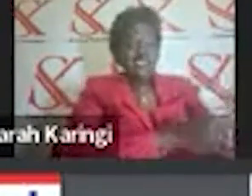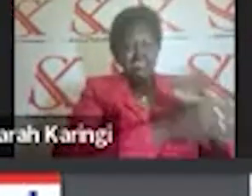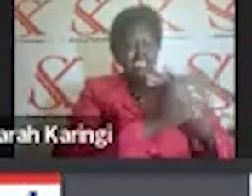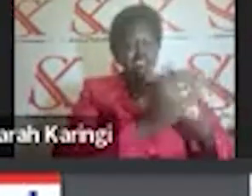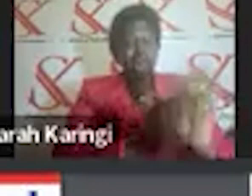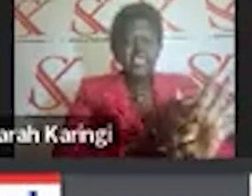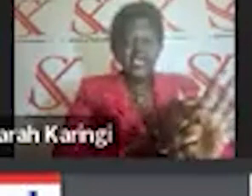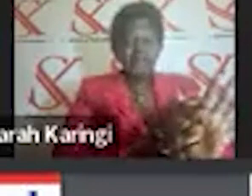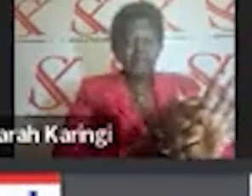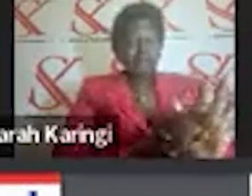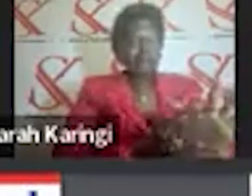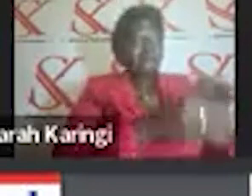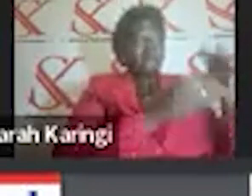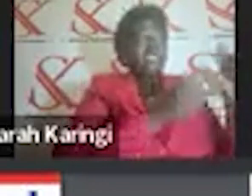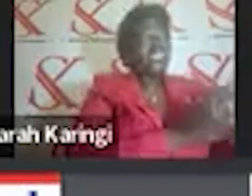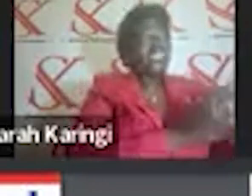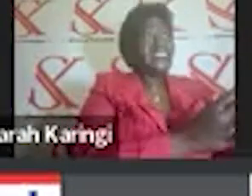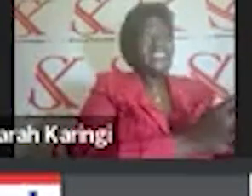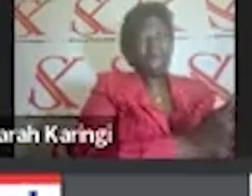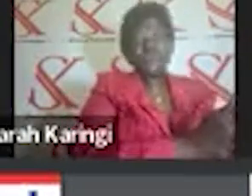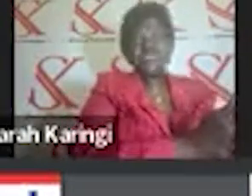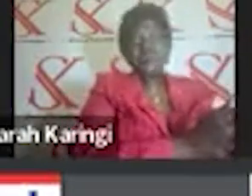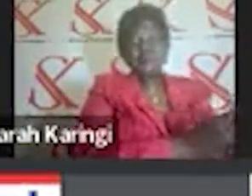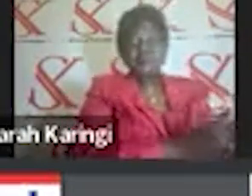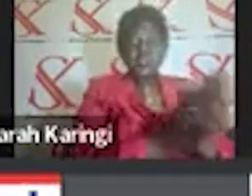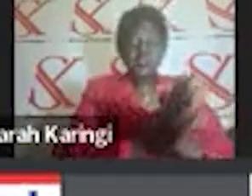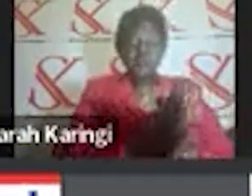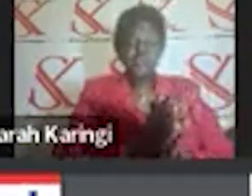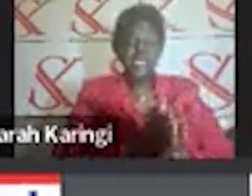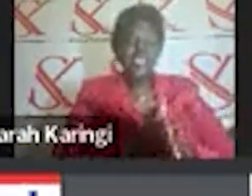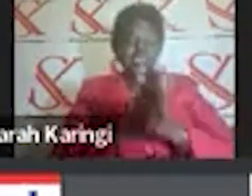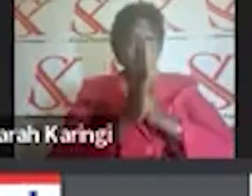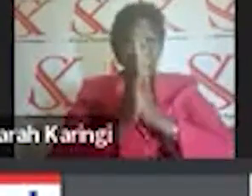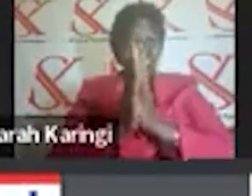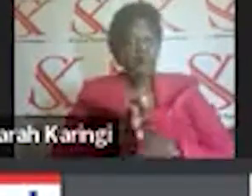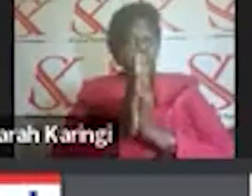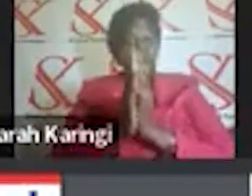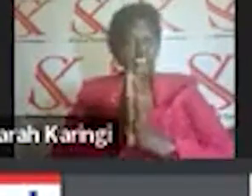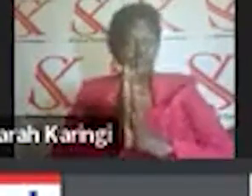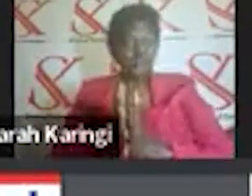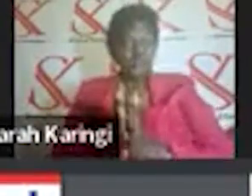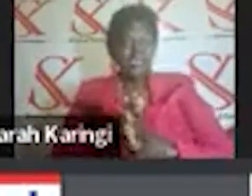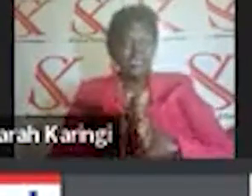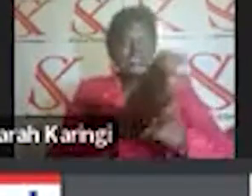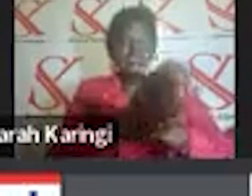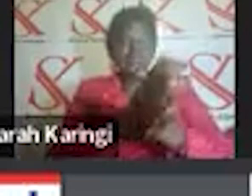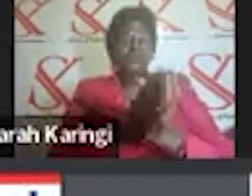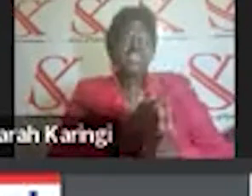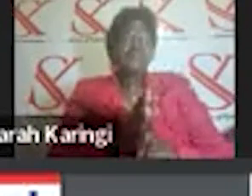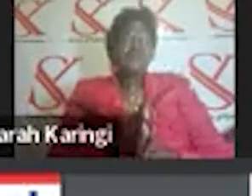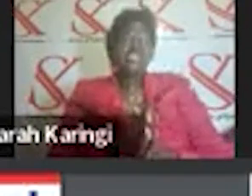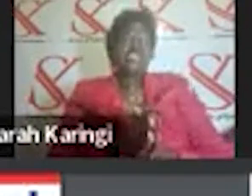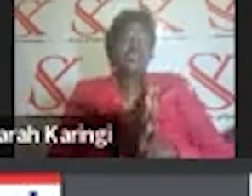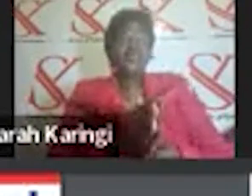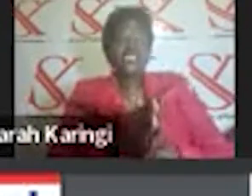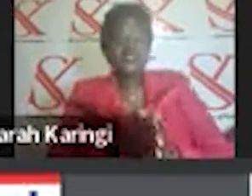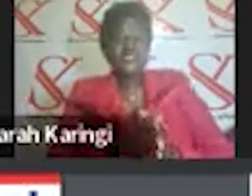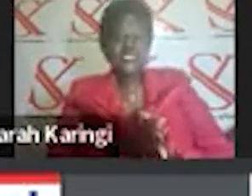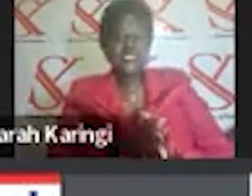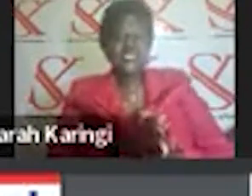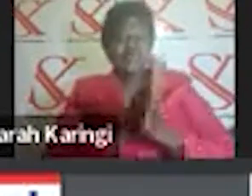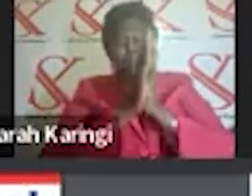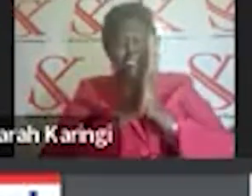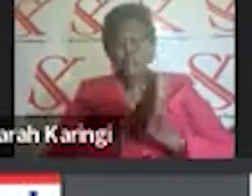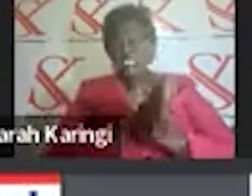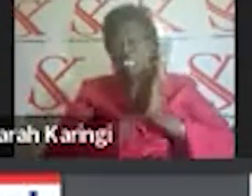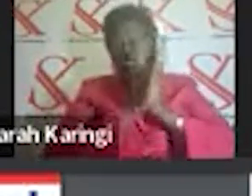HR, it will be her. Anything that, of course, is about people, it will be her. So that is what we need to do. And when we look at people like Robert